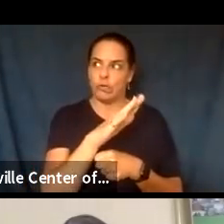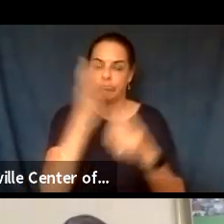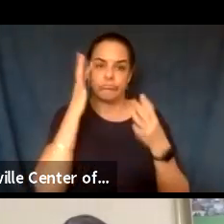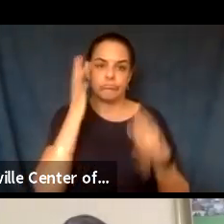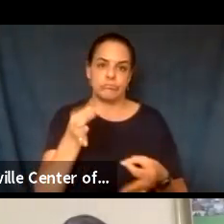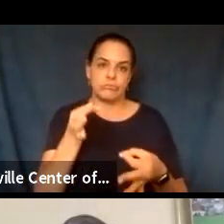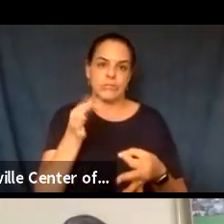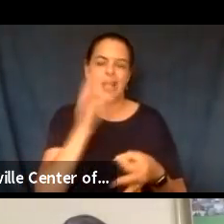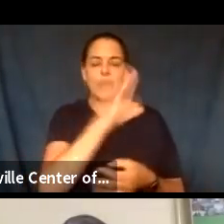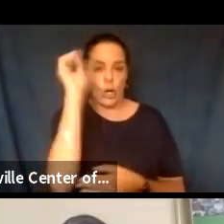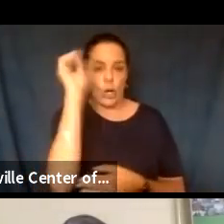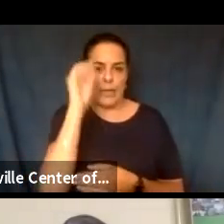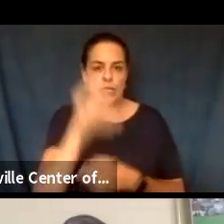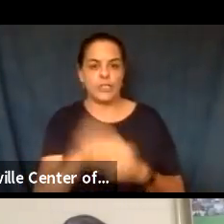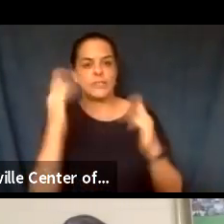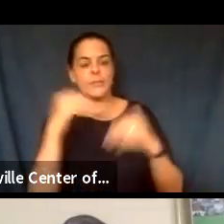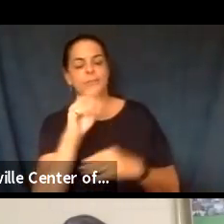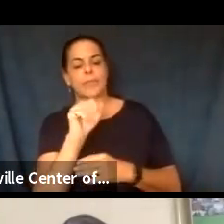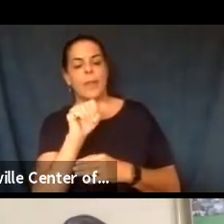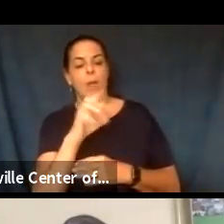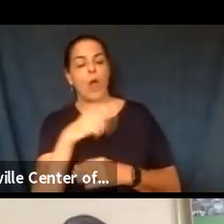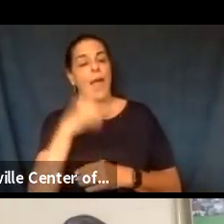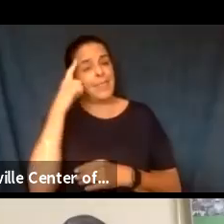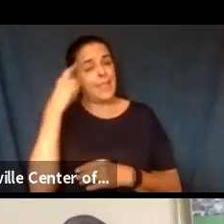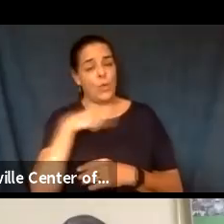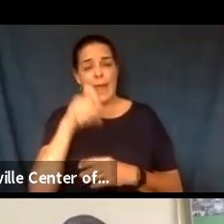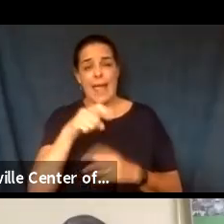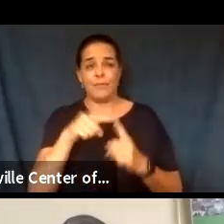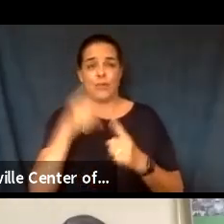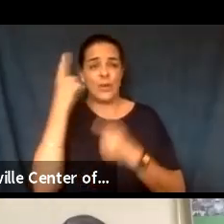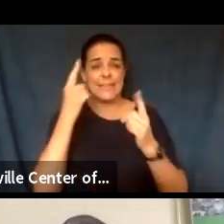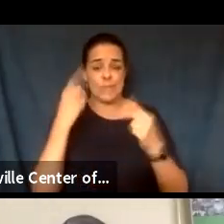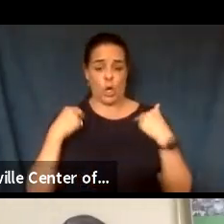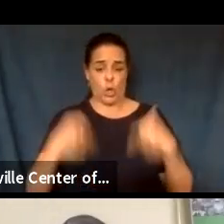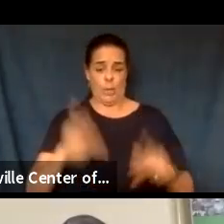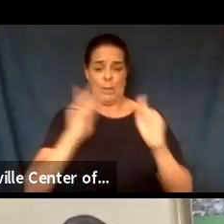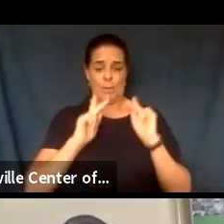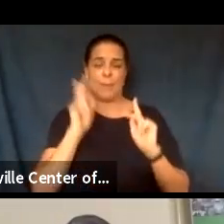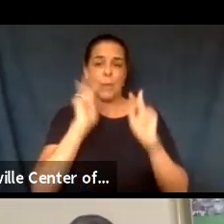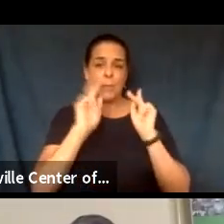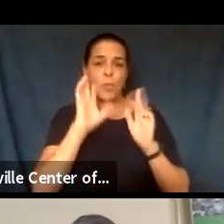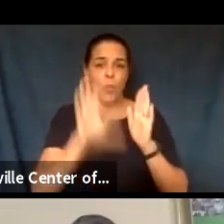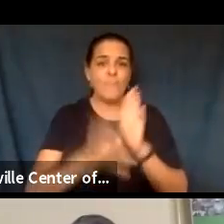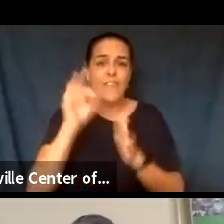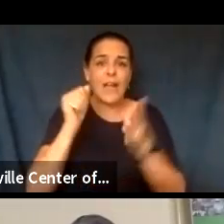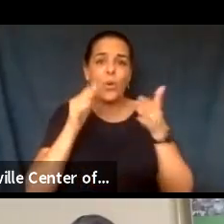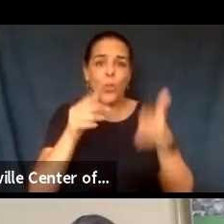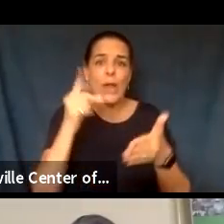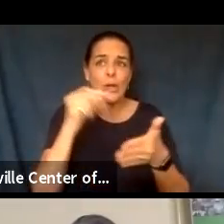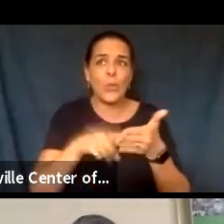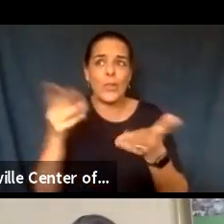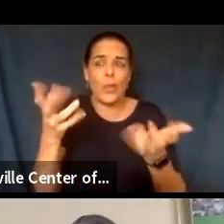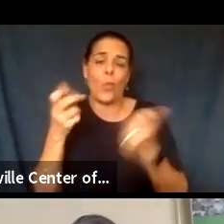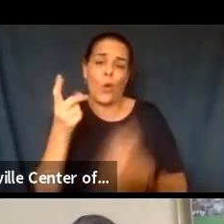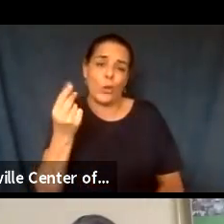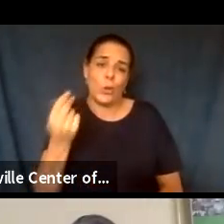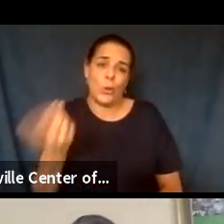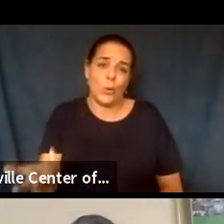I think we have to take human nature into account here, and people are going to find a way to do what they're going to do. So,